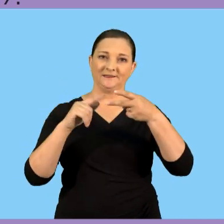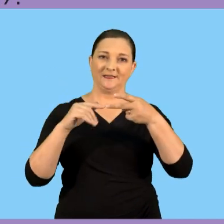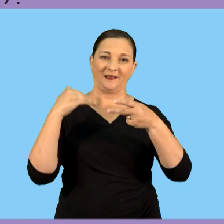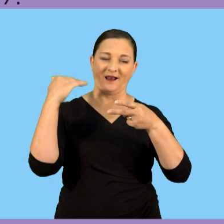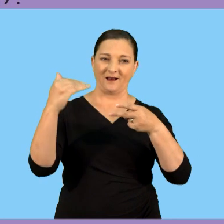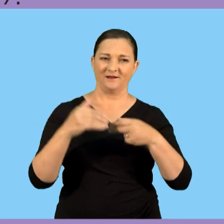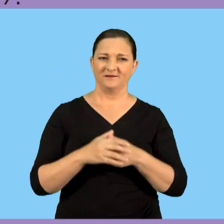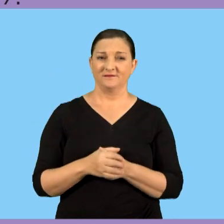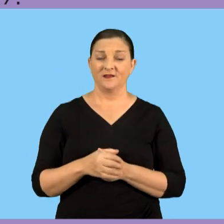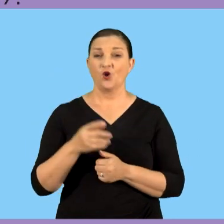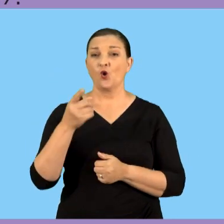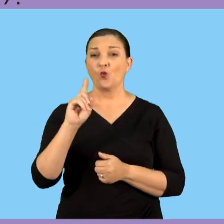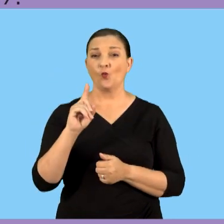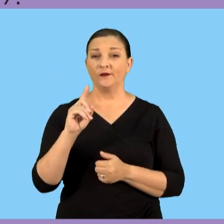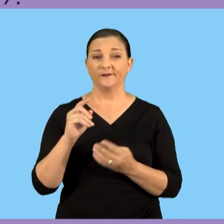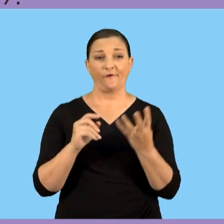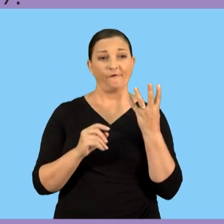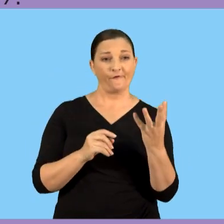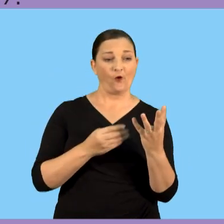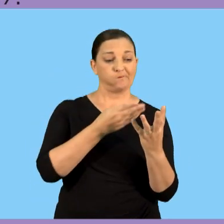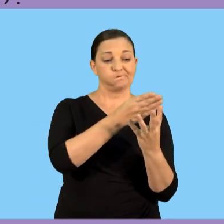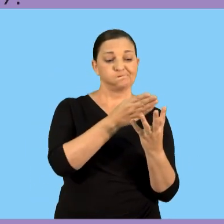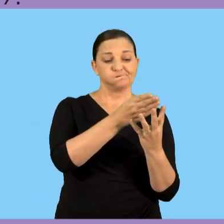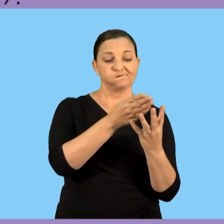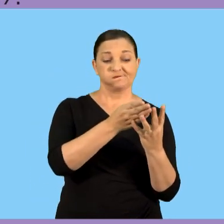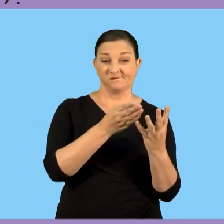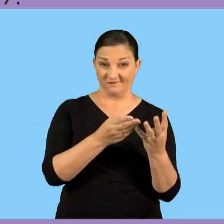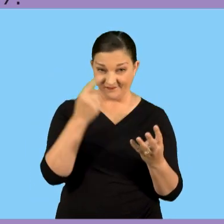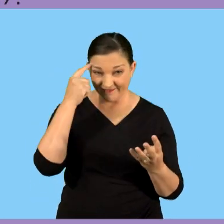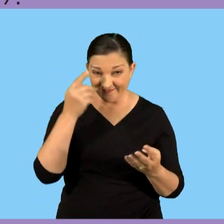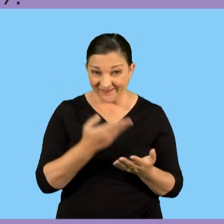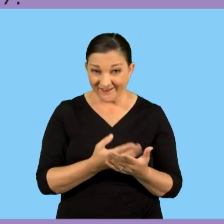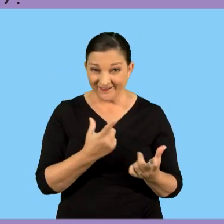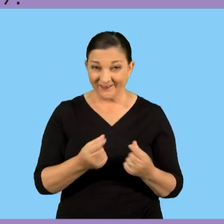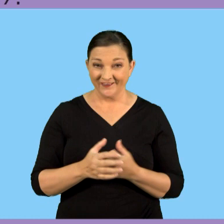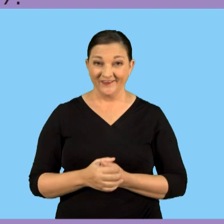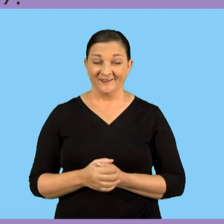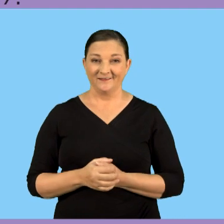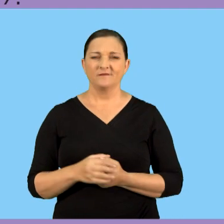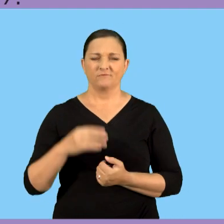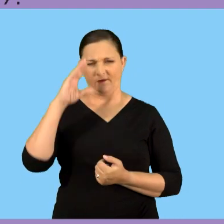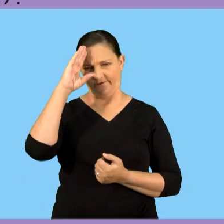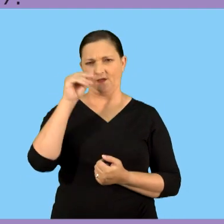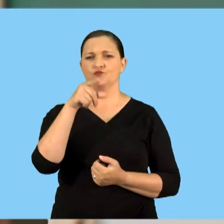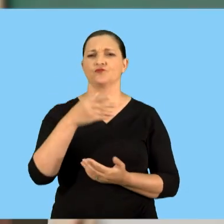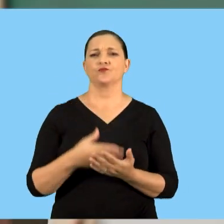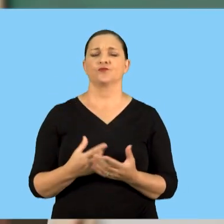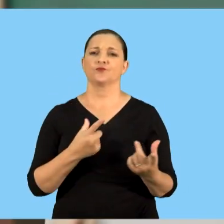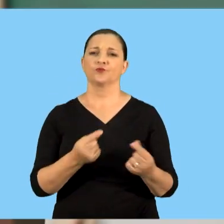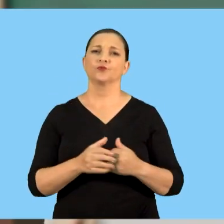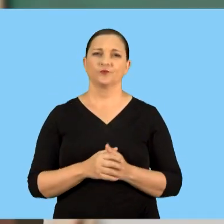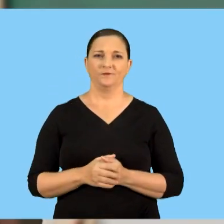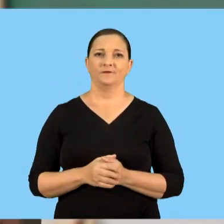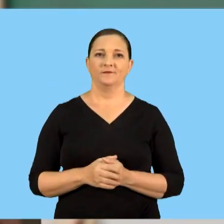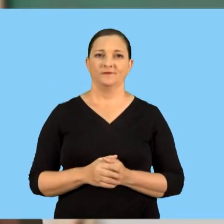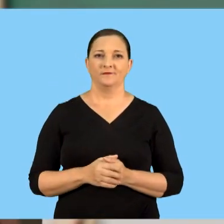second highest. What are these 4 integers? Do you think you can crack that challenge? I have